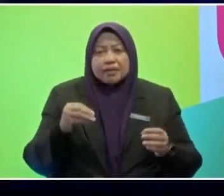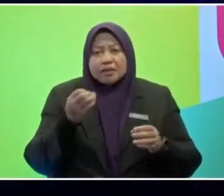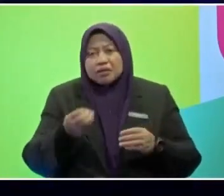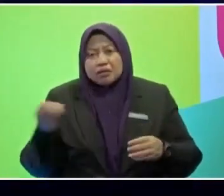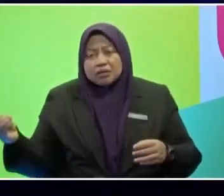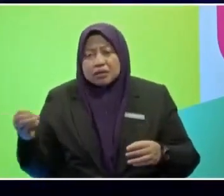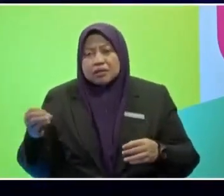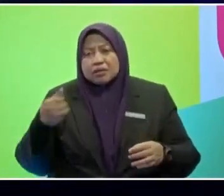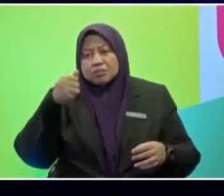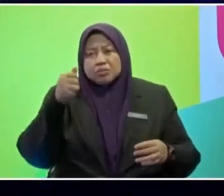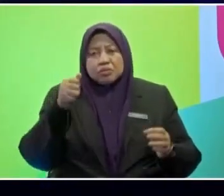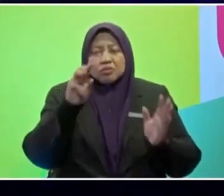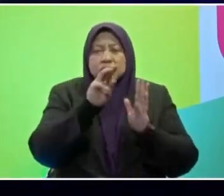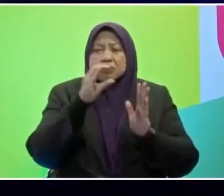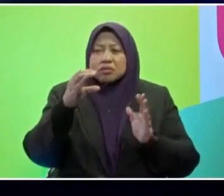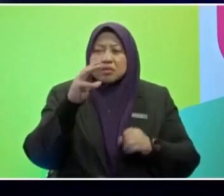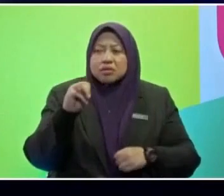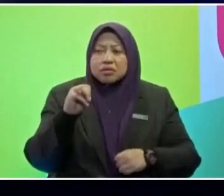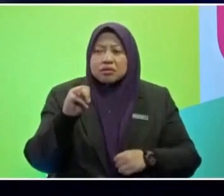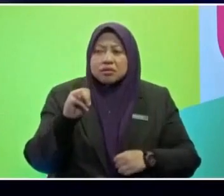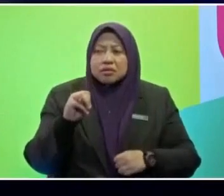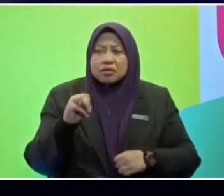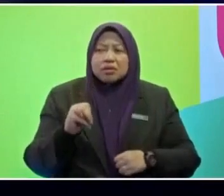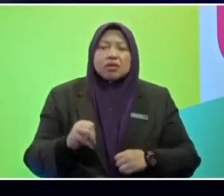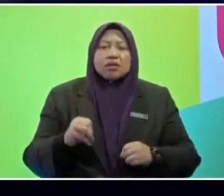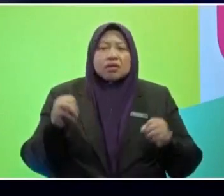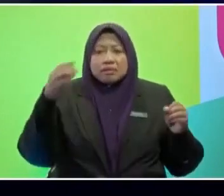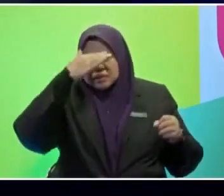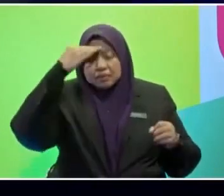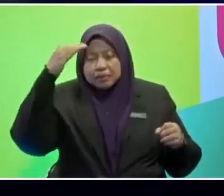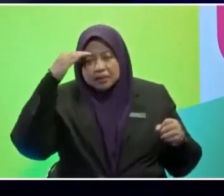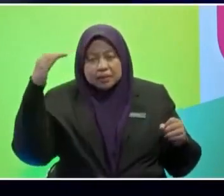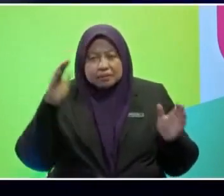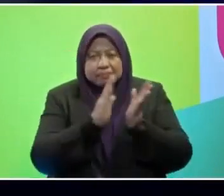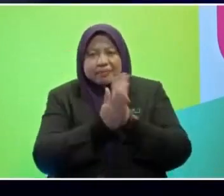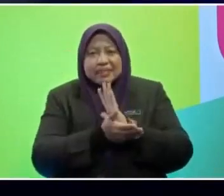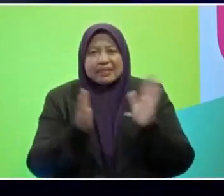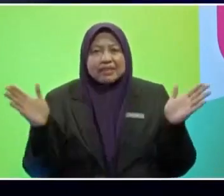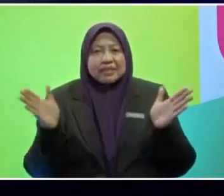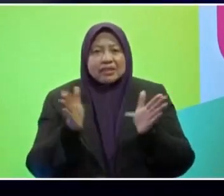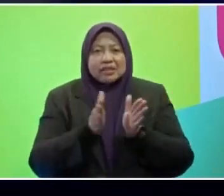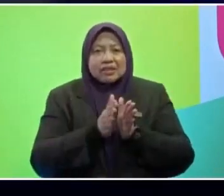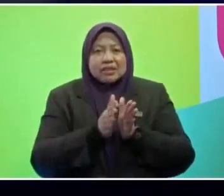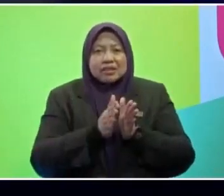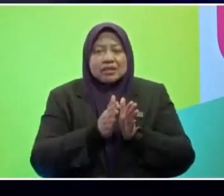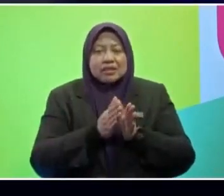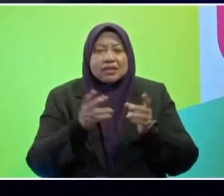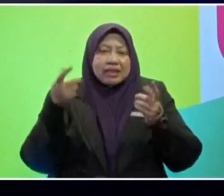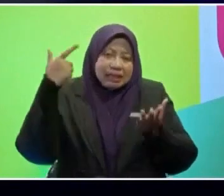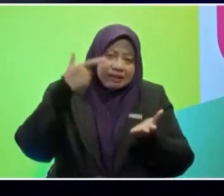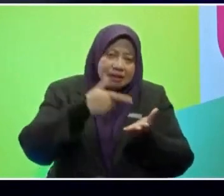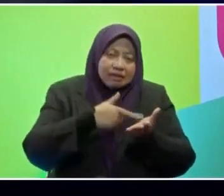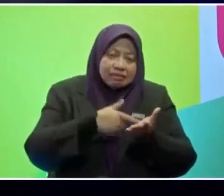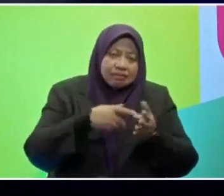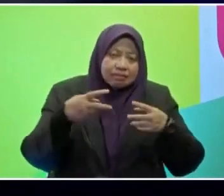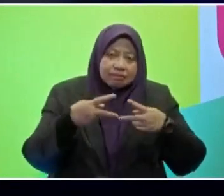10 centimeters. Oh, wait. Okay. The shadow got smaller, Mr. Quek. Yeah, so as it gets farther from each other, farther means as in